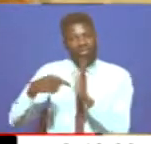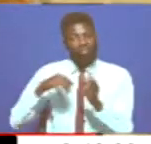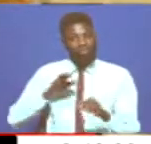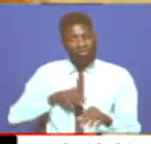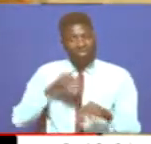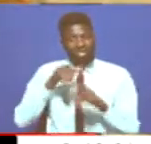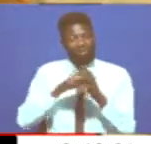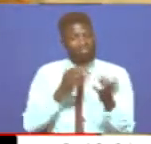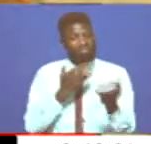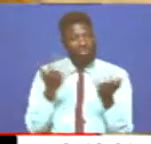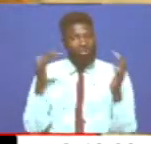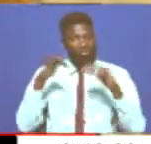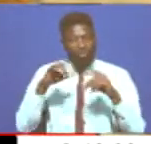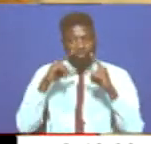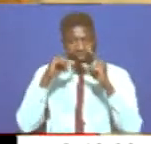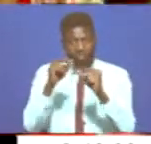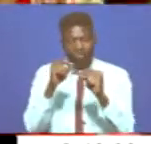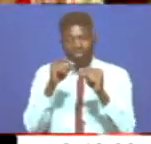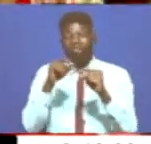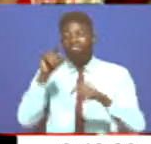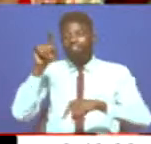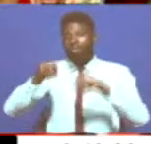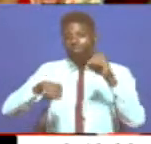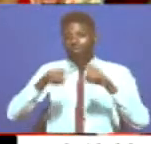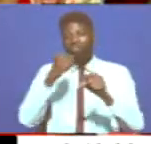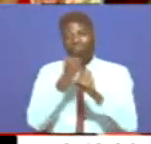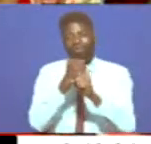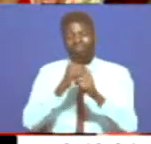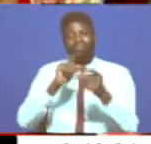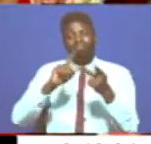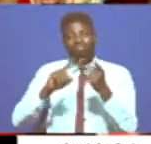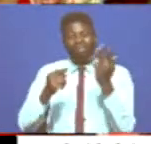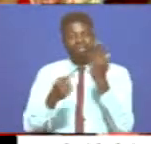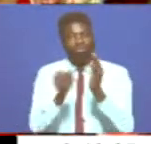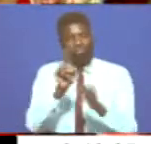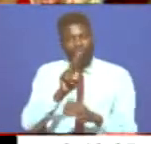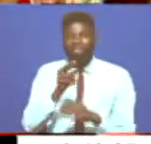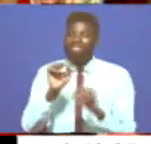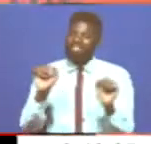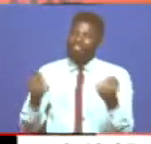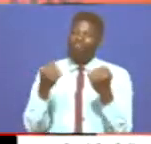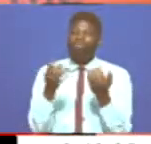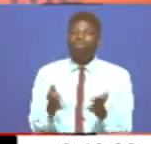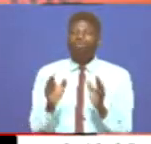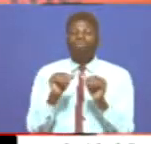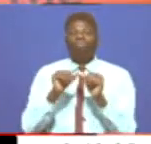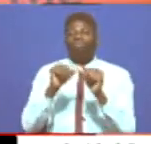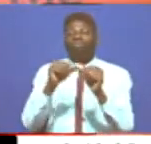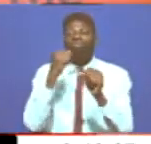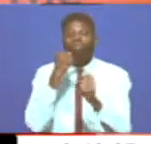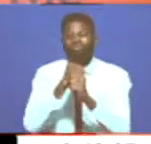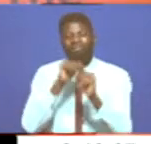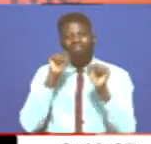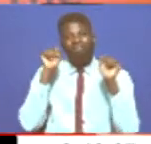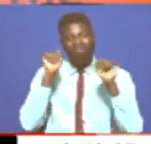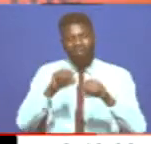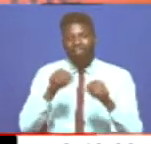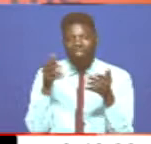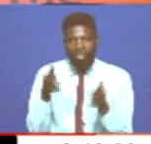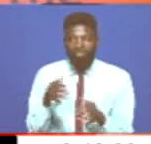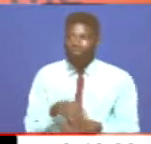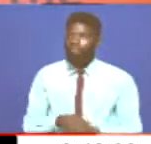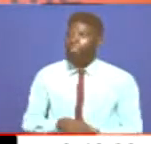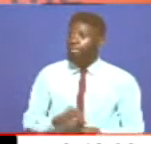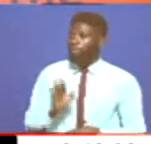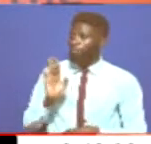entry into technology was the safest way to stay afloat under the tough economic landscape. How are you digitizing your